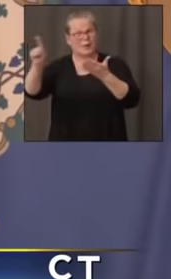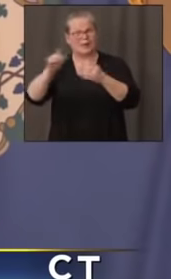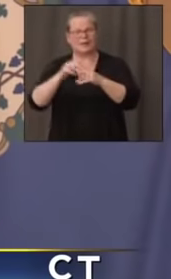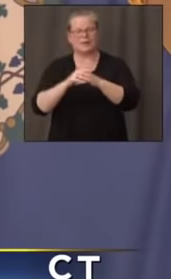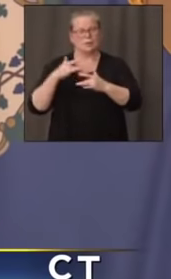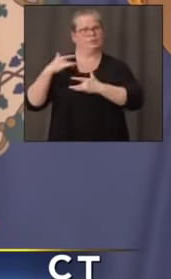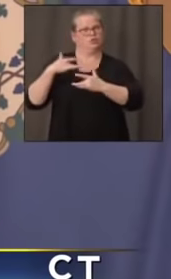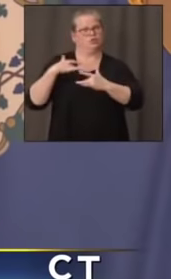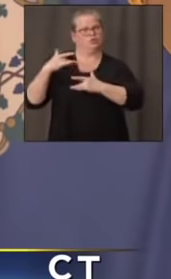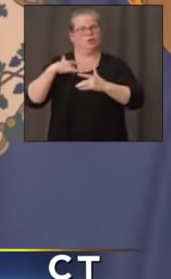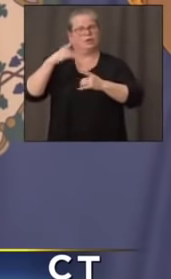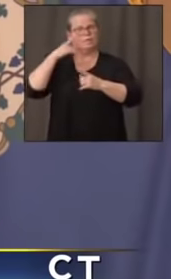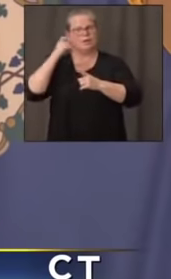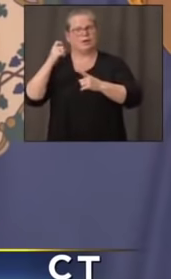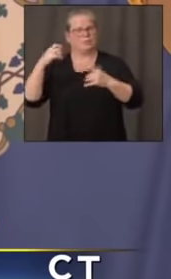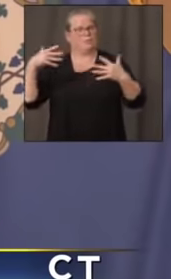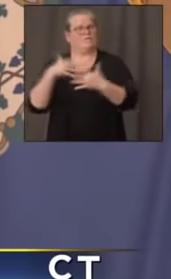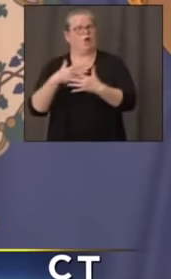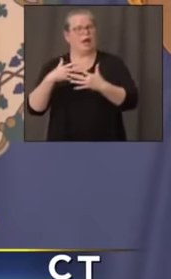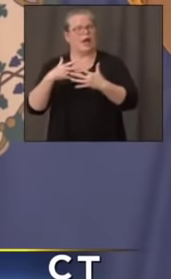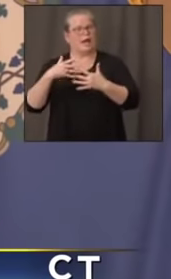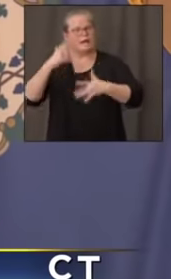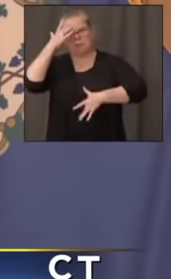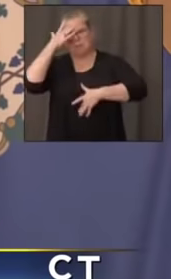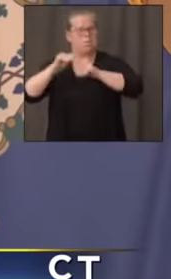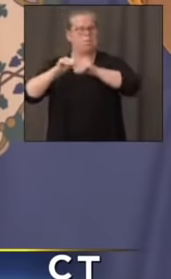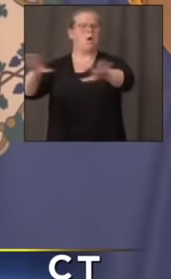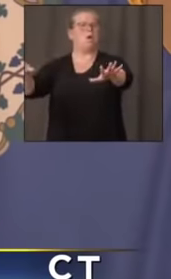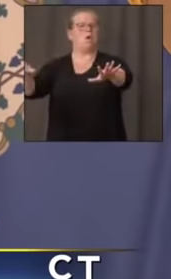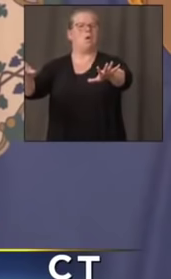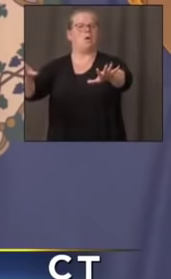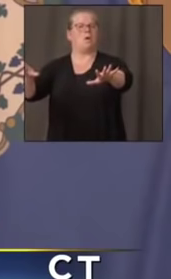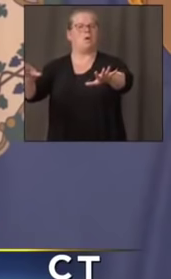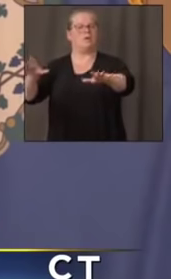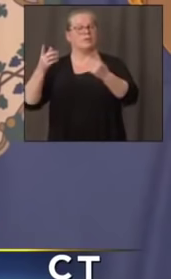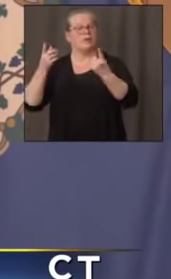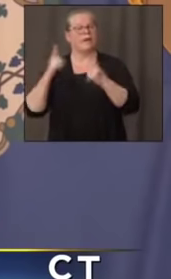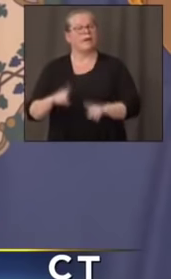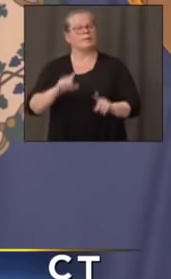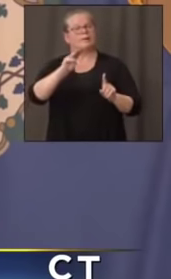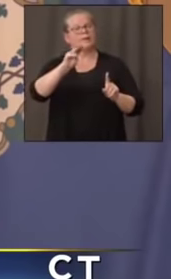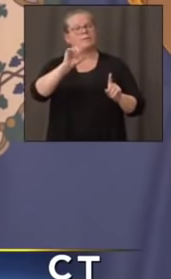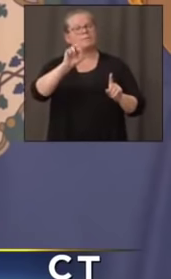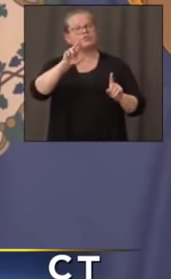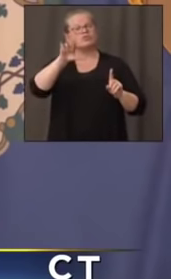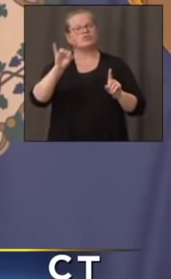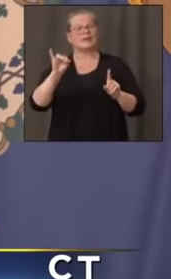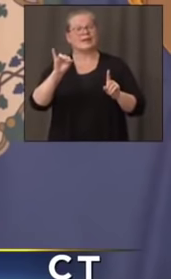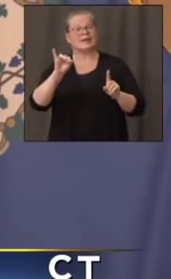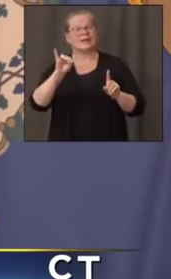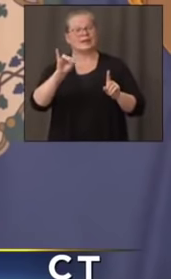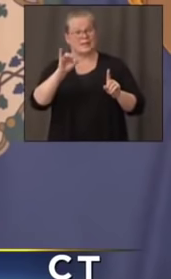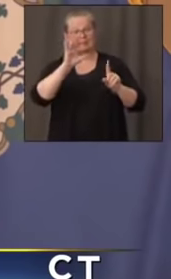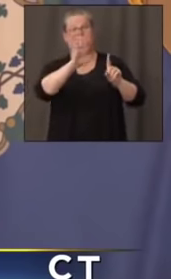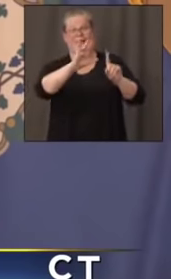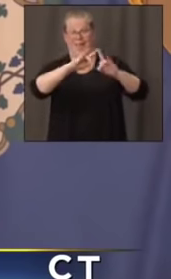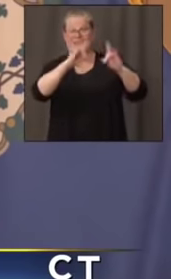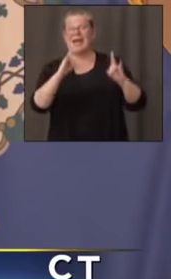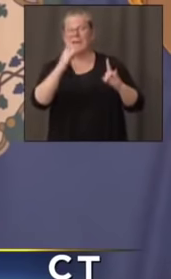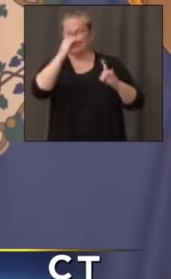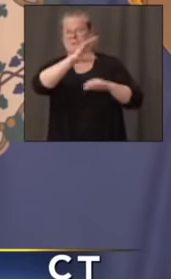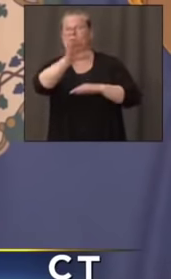camp in Missouri just in the last few days where there are over 80 infections of campers and